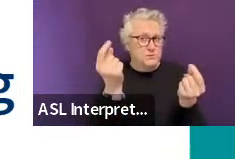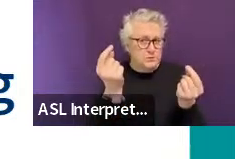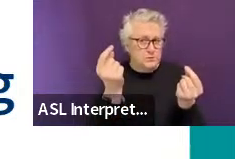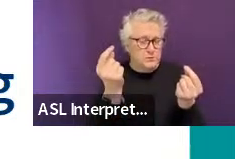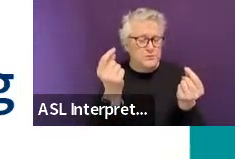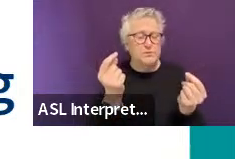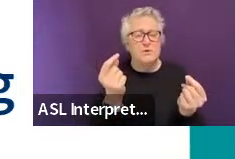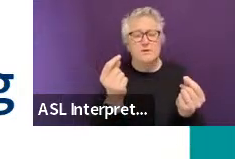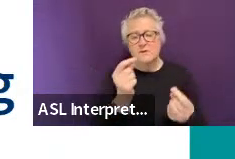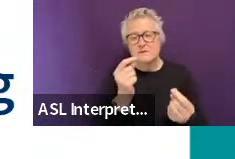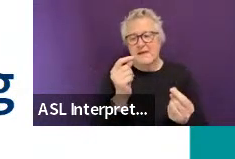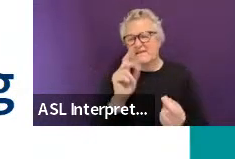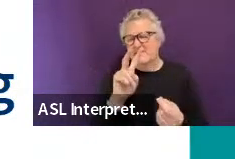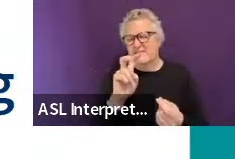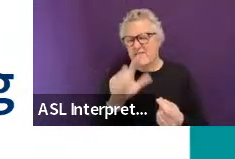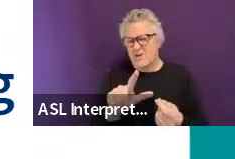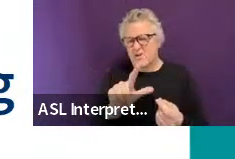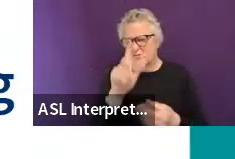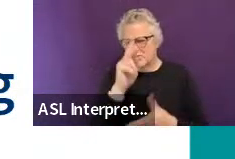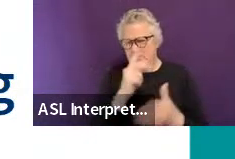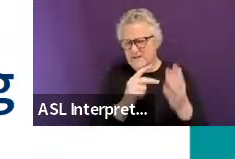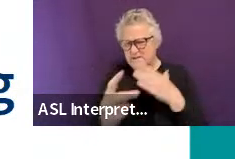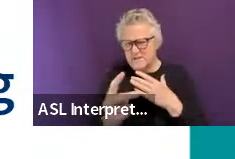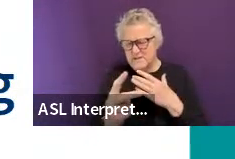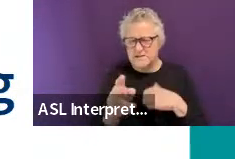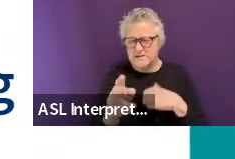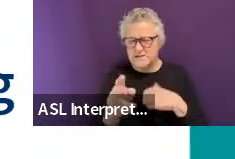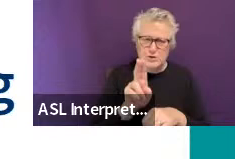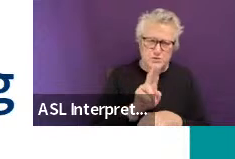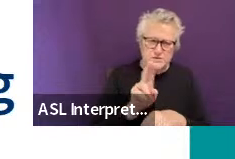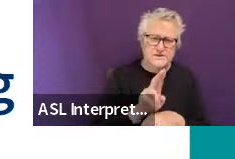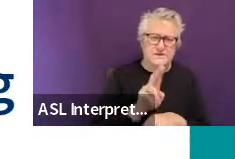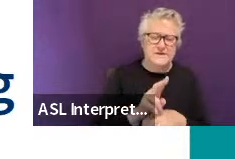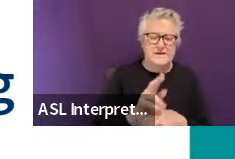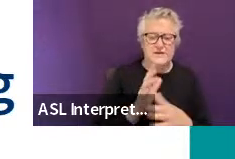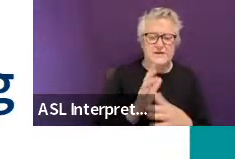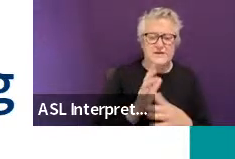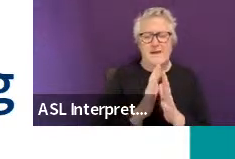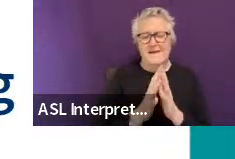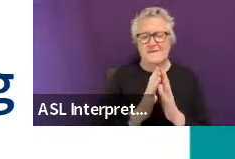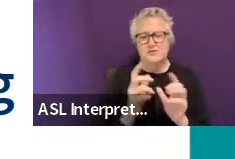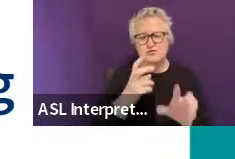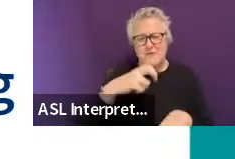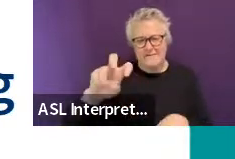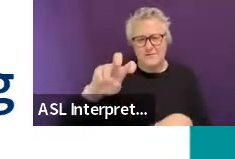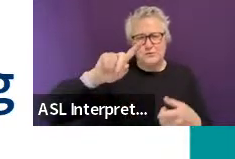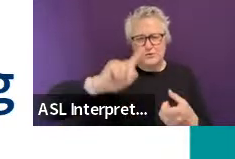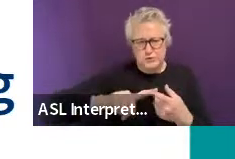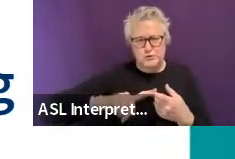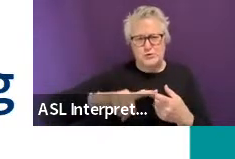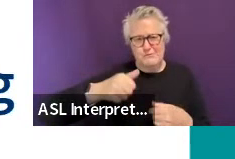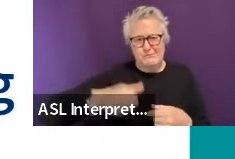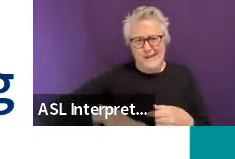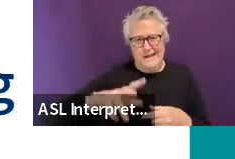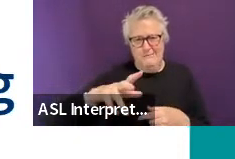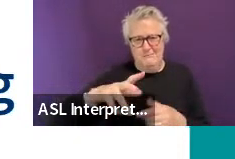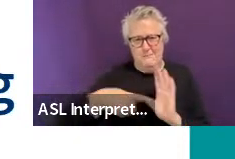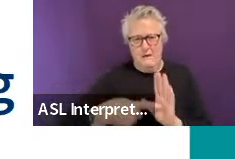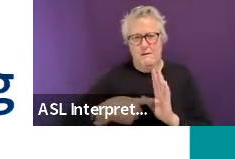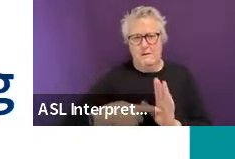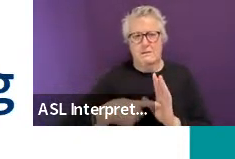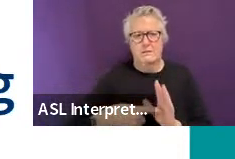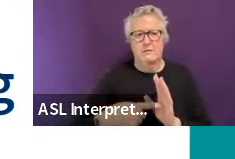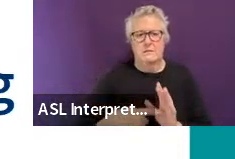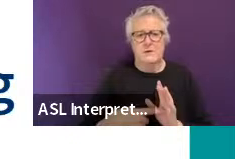volume predictions. We're using the travel demand model to kind of forecast the future patterns. The IBR program is using the demand